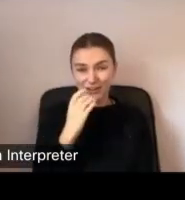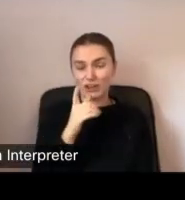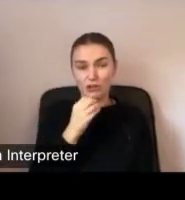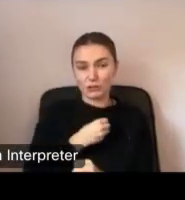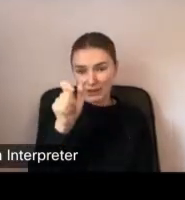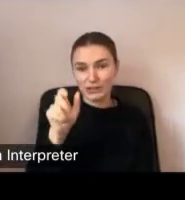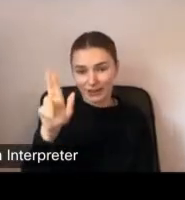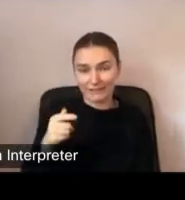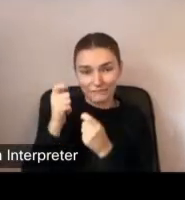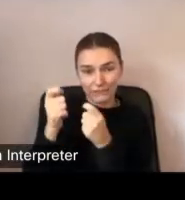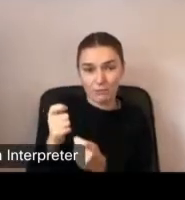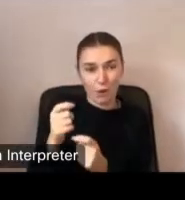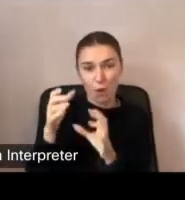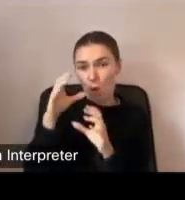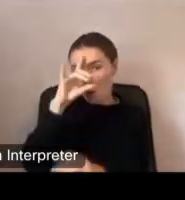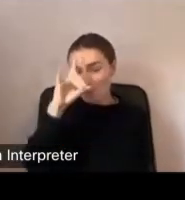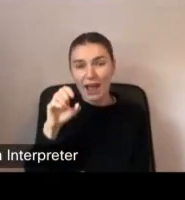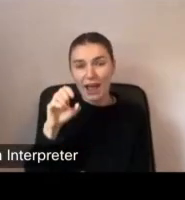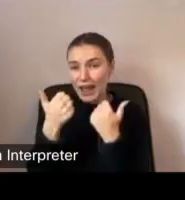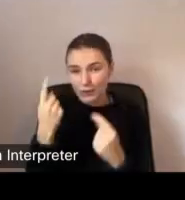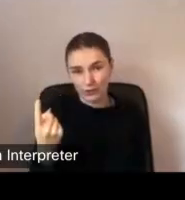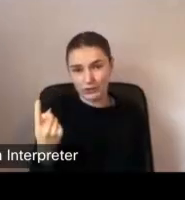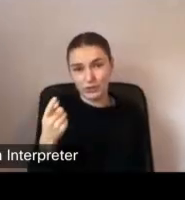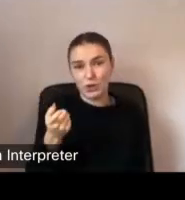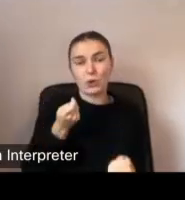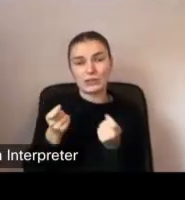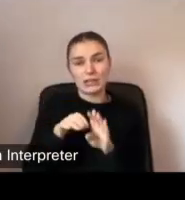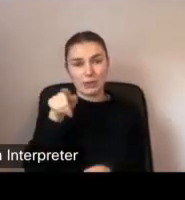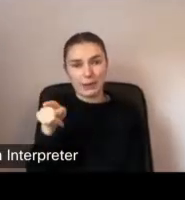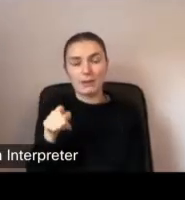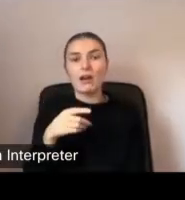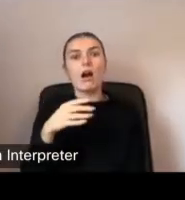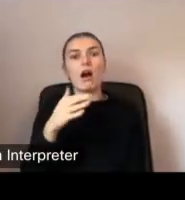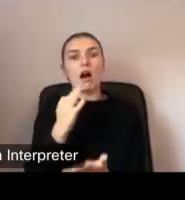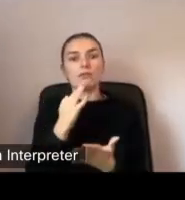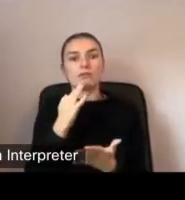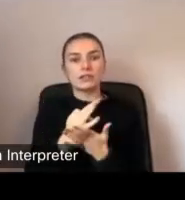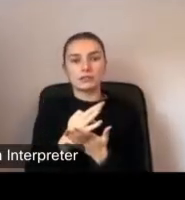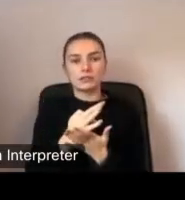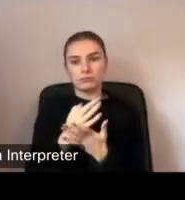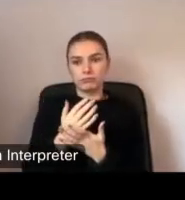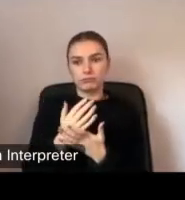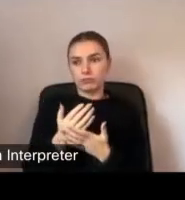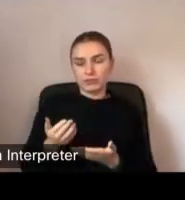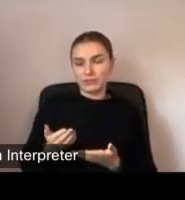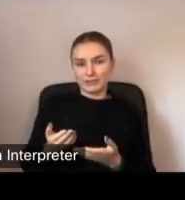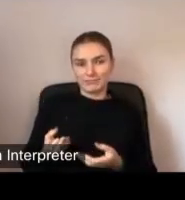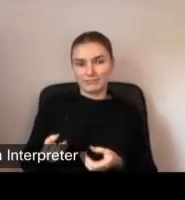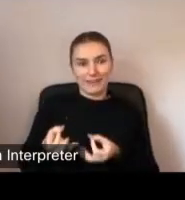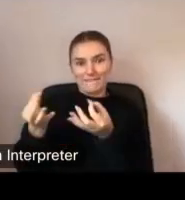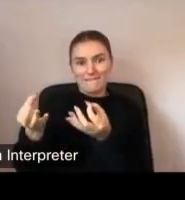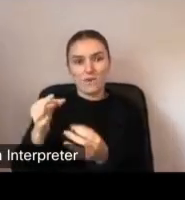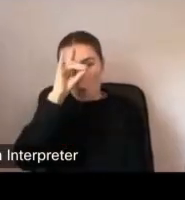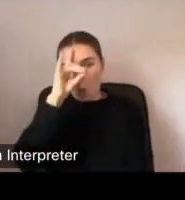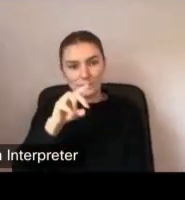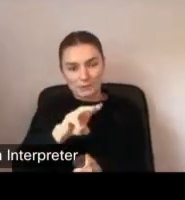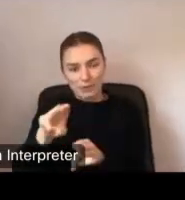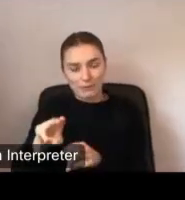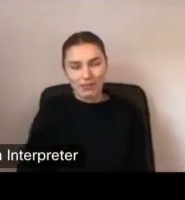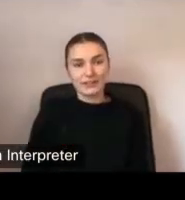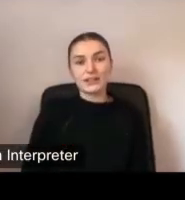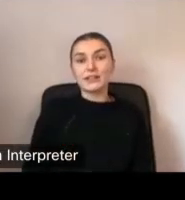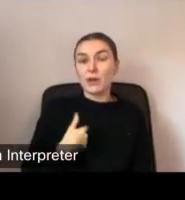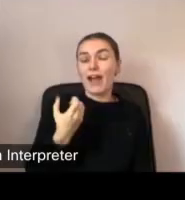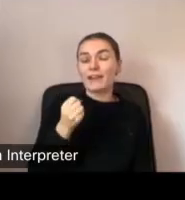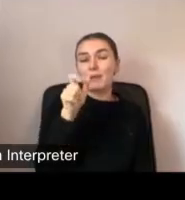not just, it's anyone who deals in the caring services. Often we give hope to people. And that's what we do. I had a patient yesterday